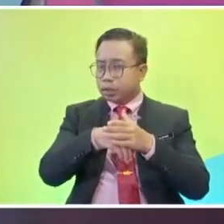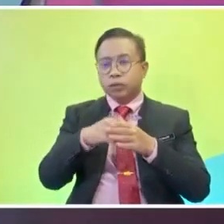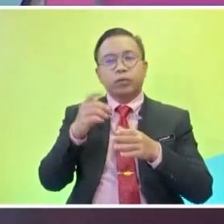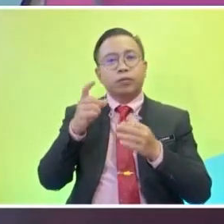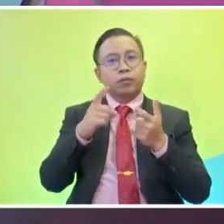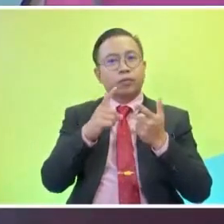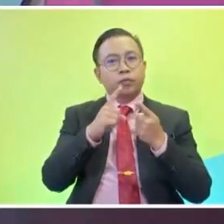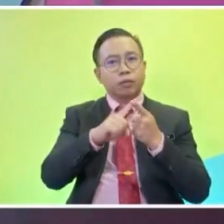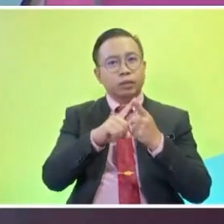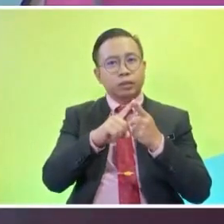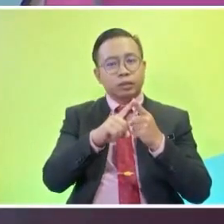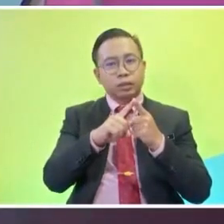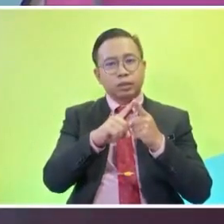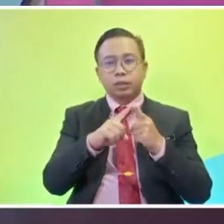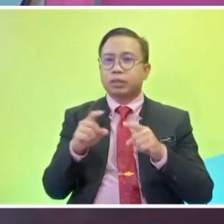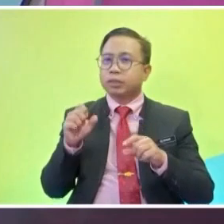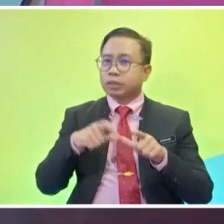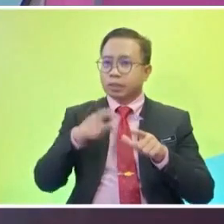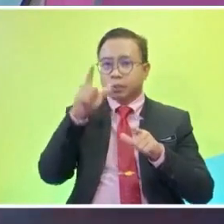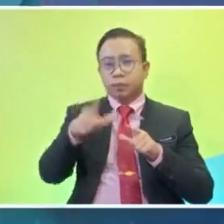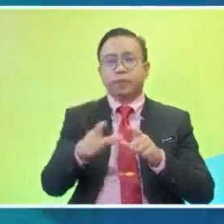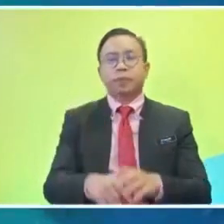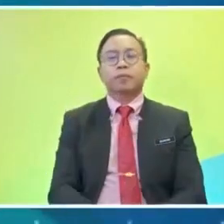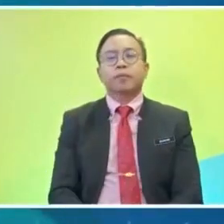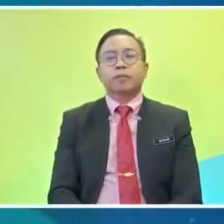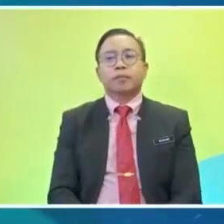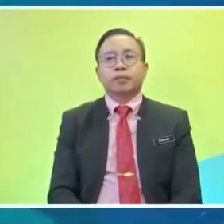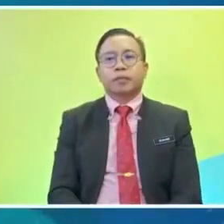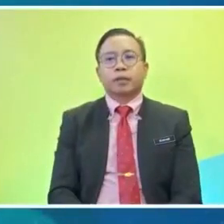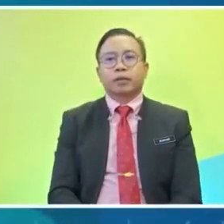Anyone? Oh, Afan, very quick. Yes, Afan. What is the word I should use here?